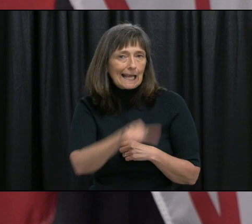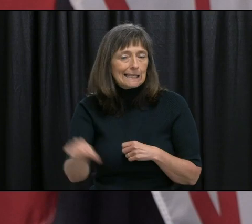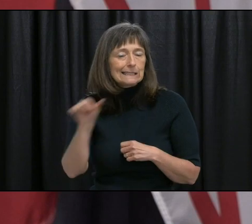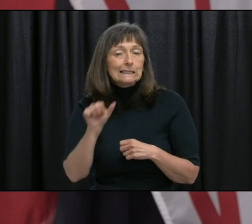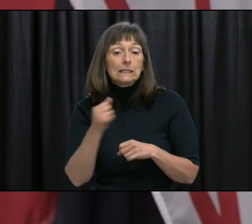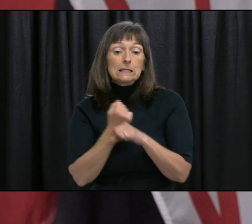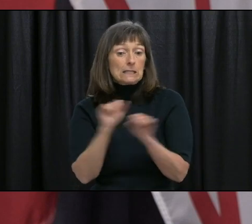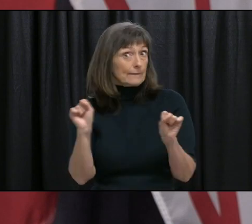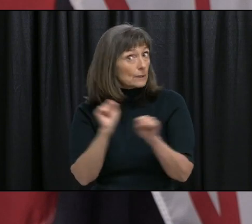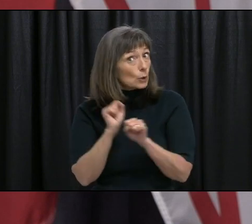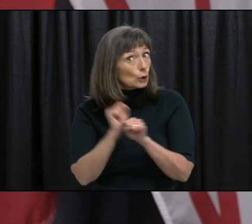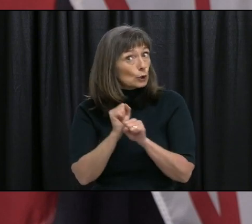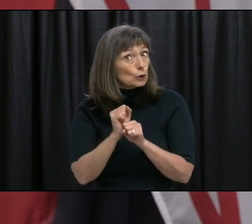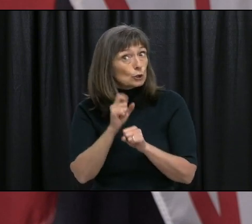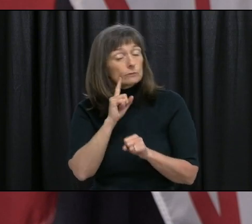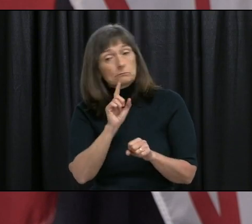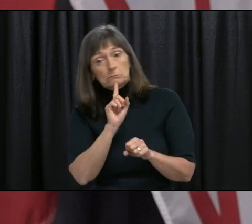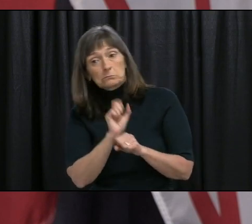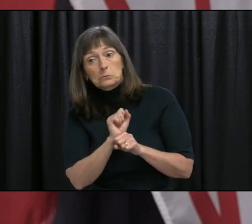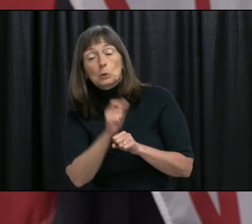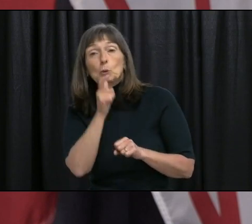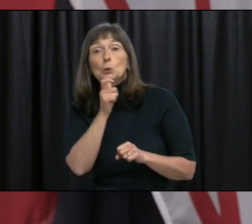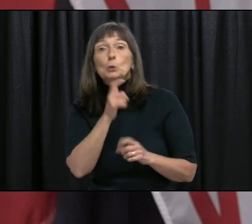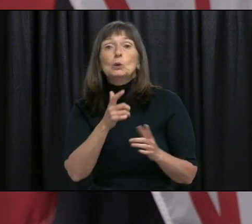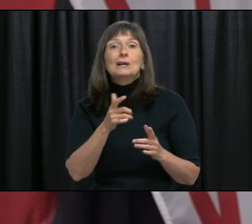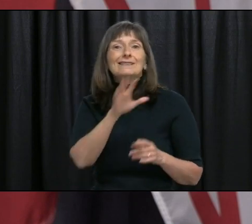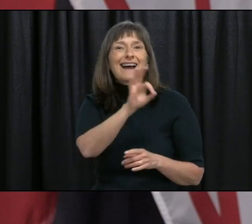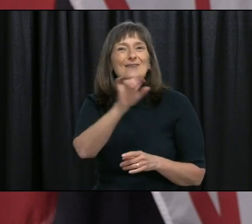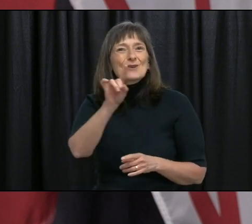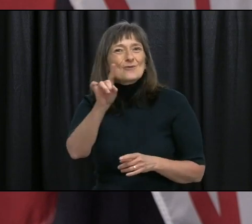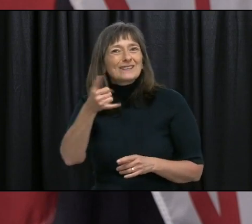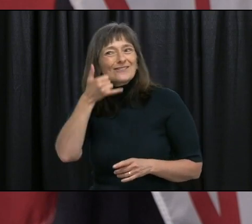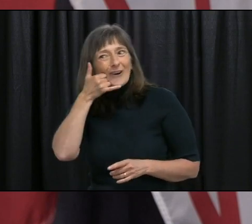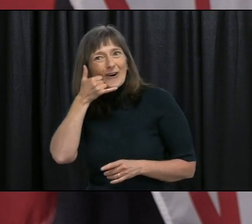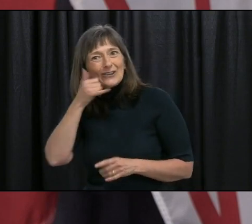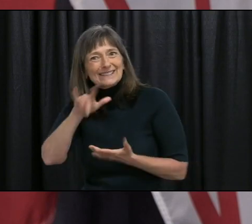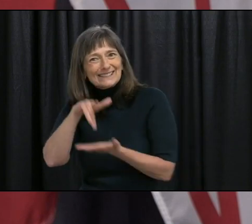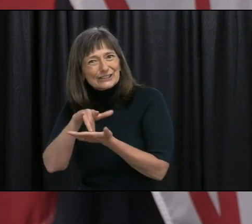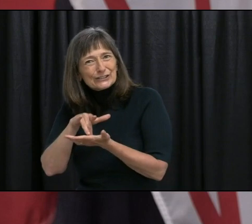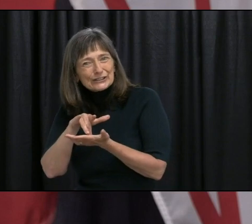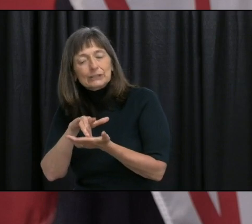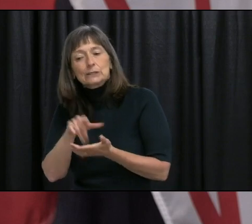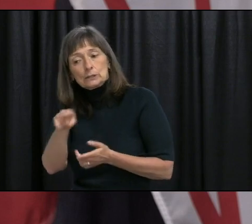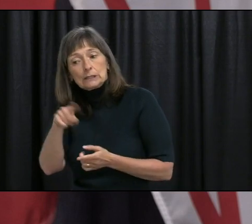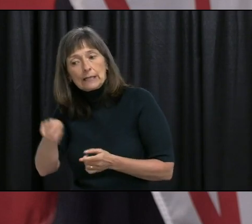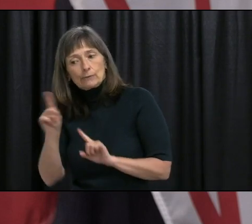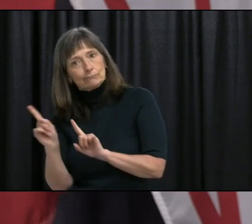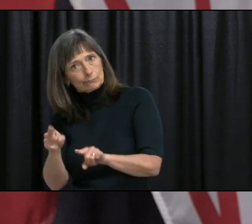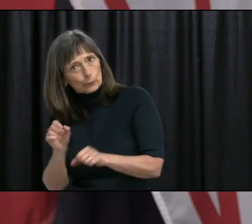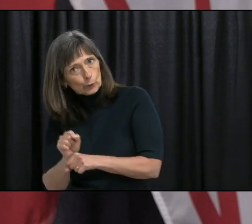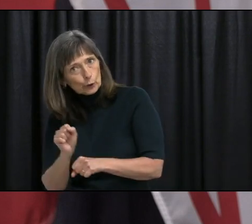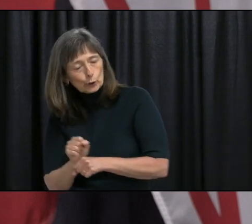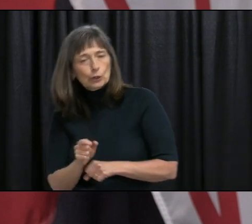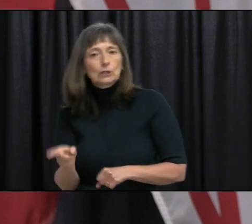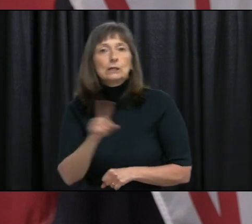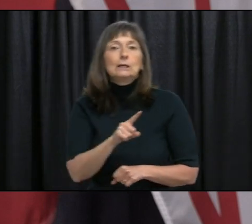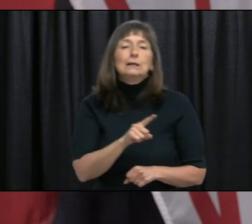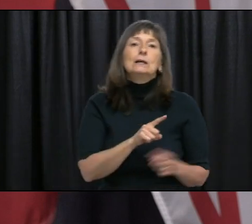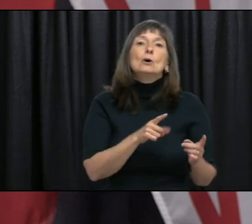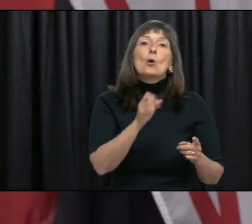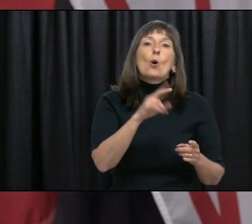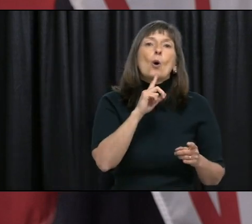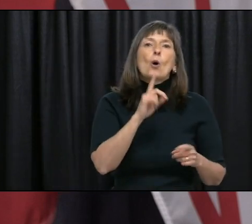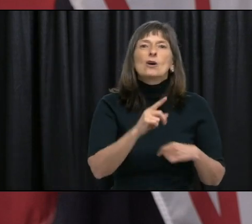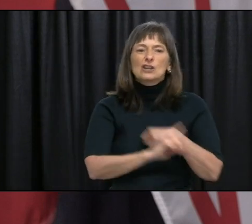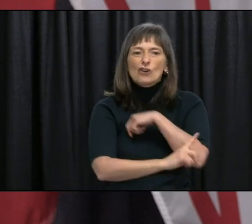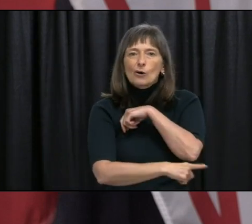safety workers were included in this, people that answered the 911 calls at call centers and those that are managing medical waste and more.